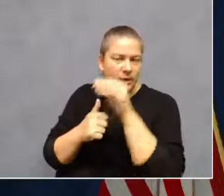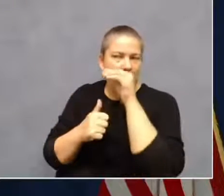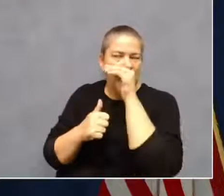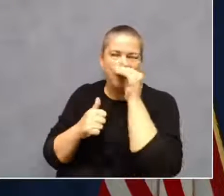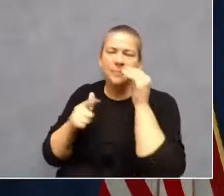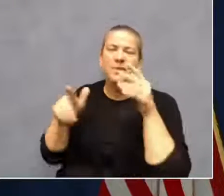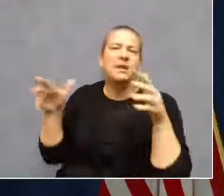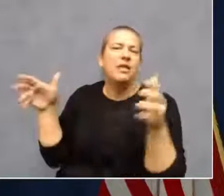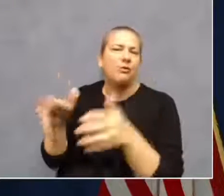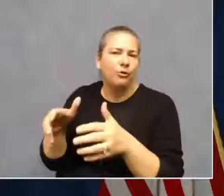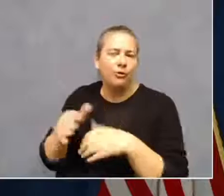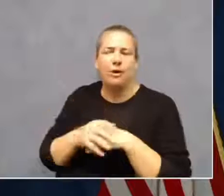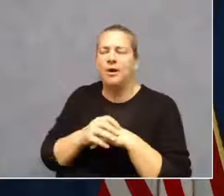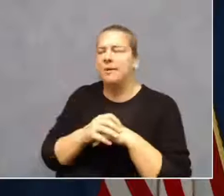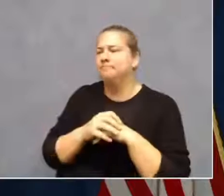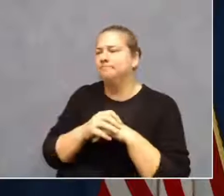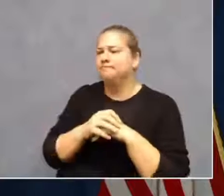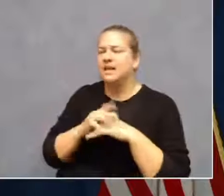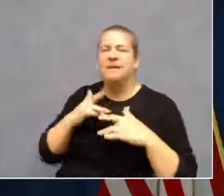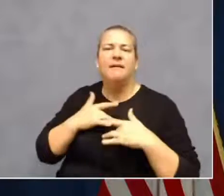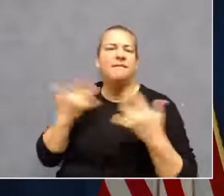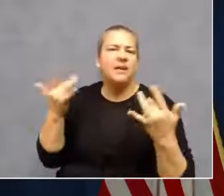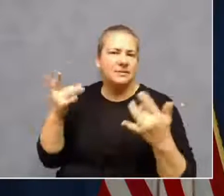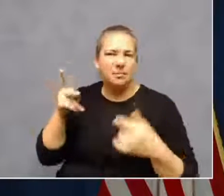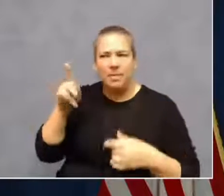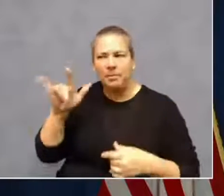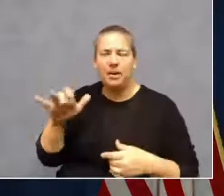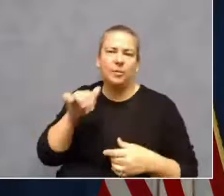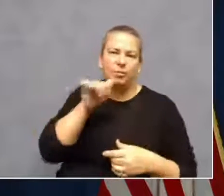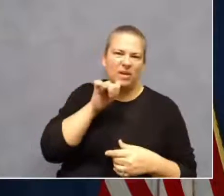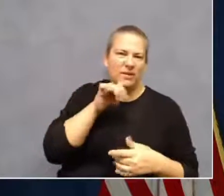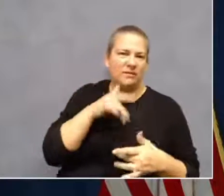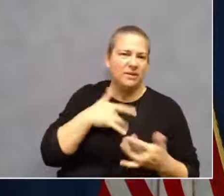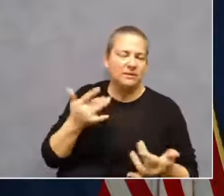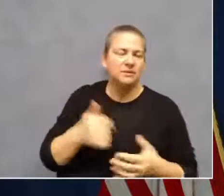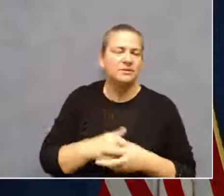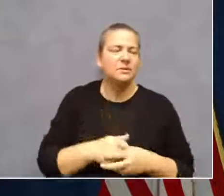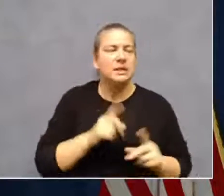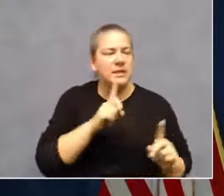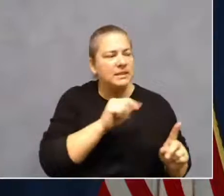gatherings and events, public and private. Daniel? Yeah,